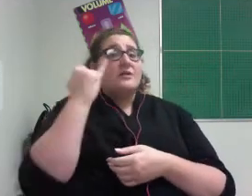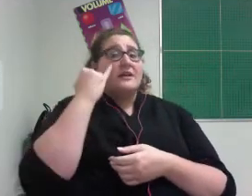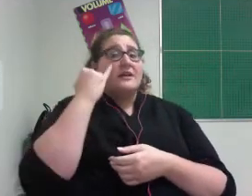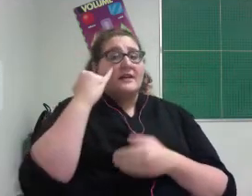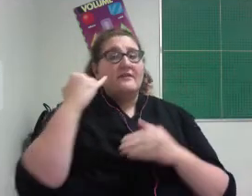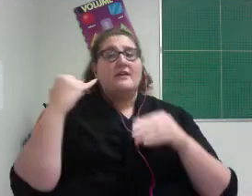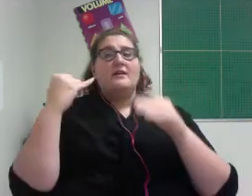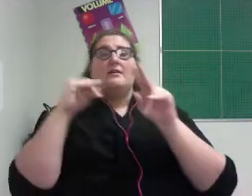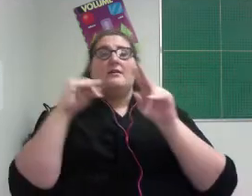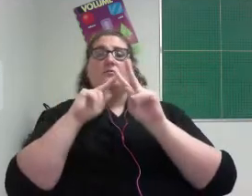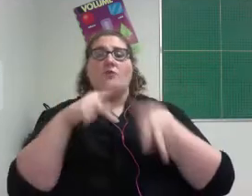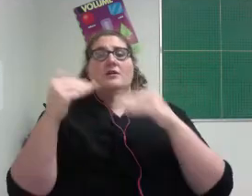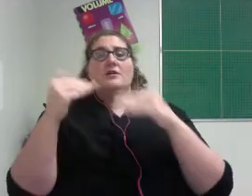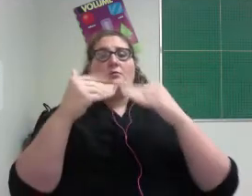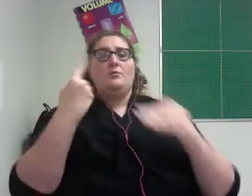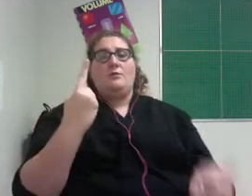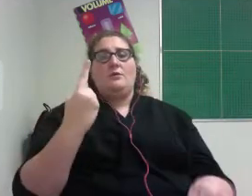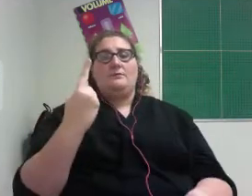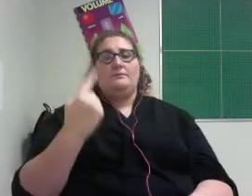P